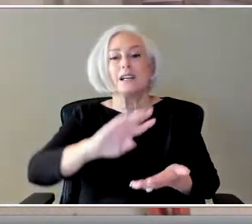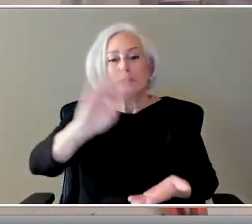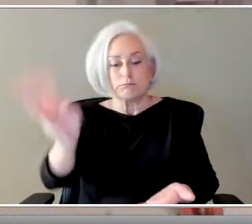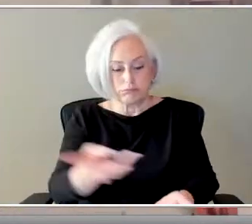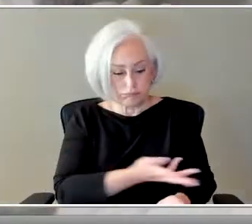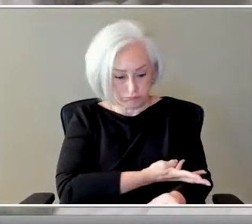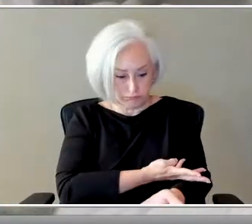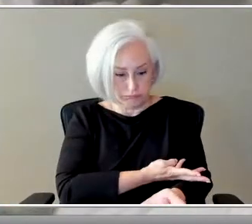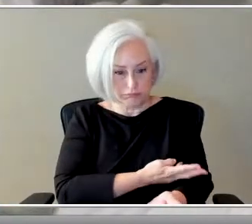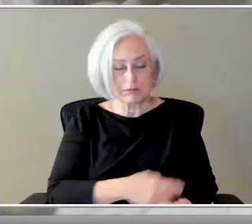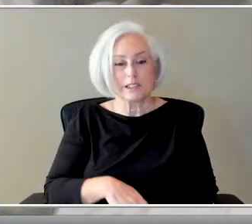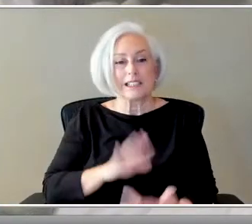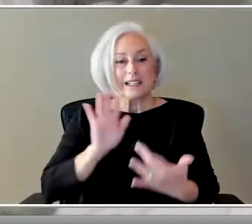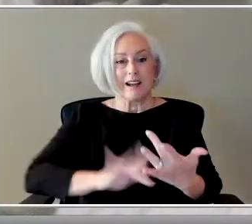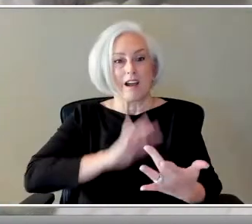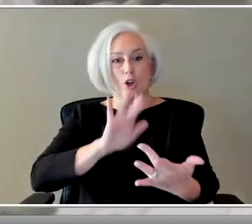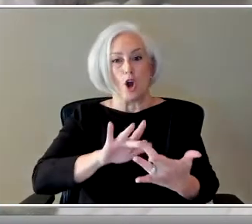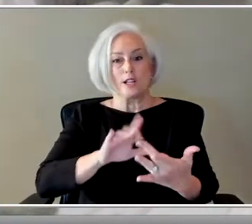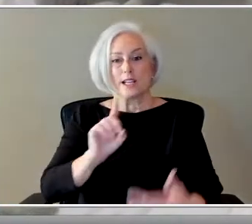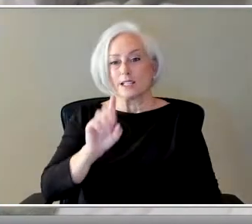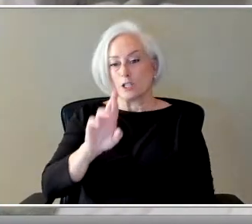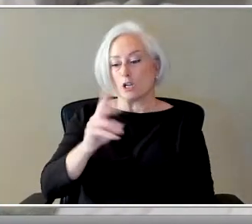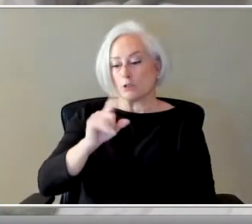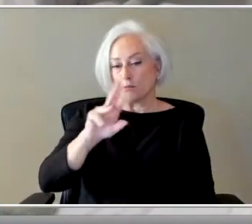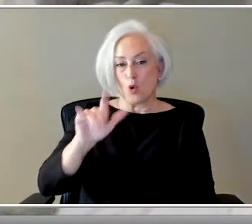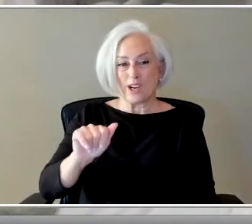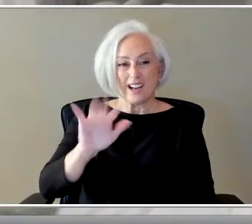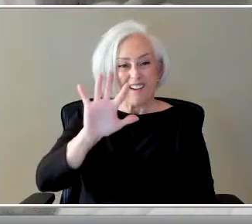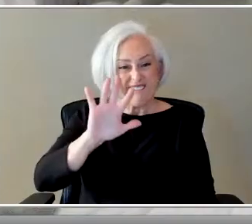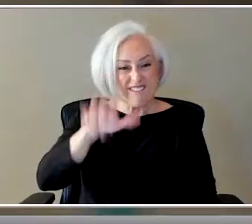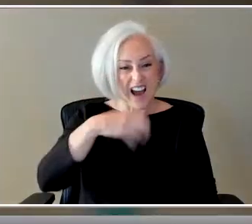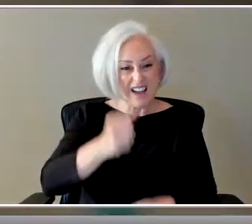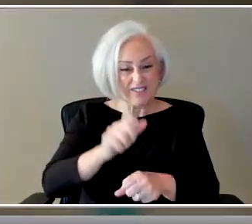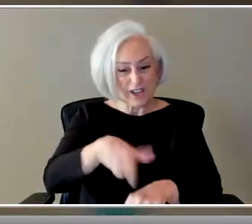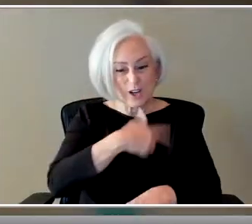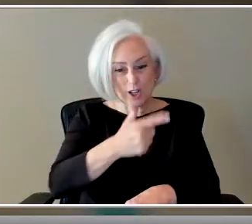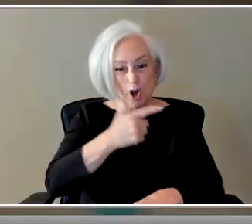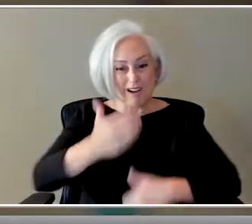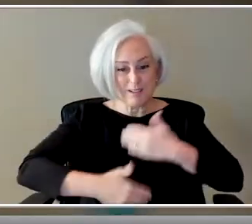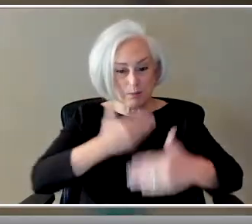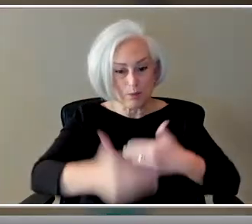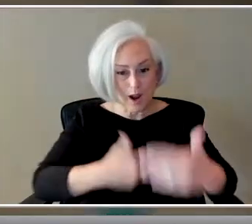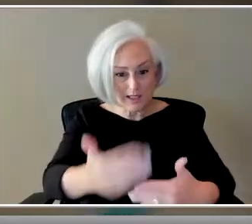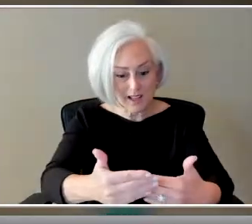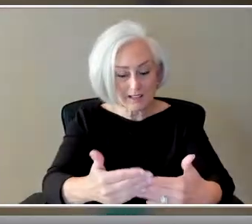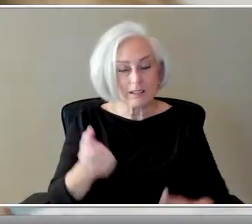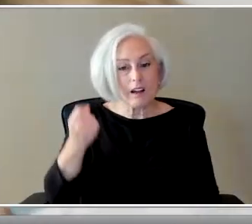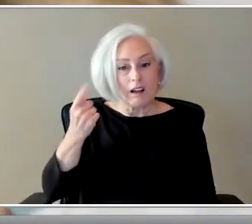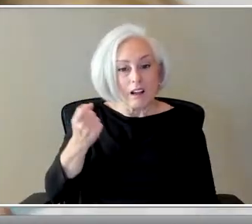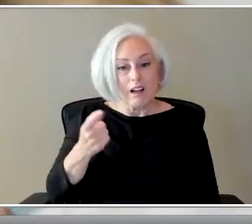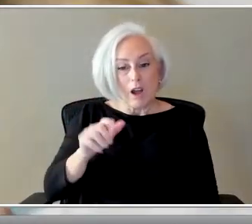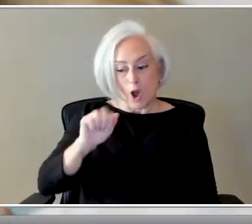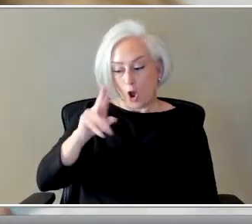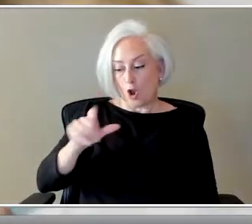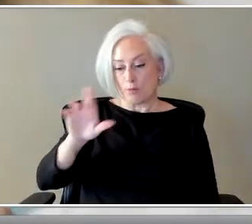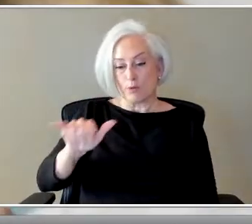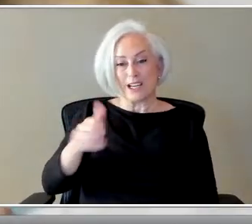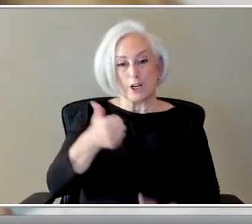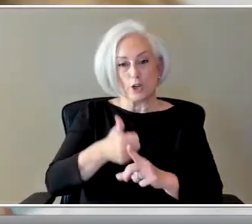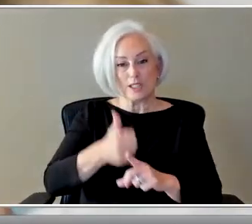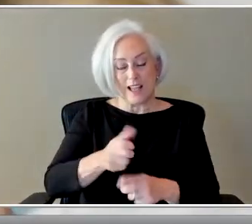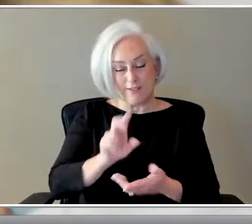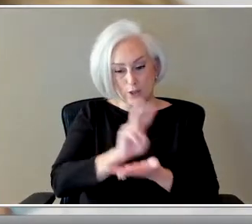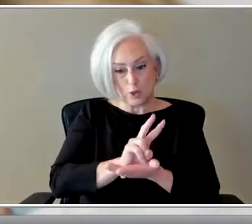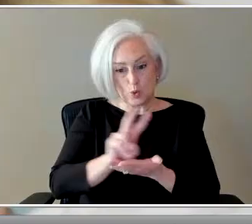a 5-year-long process, even though the signs were there beginning when Aubrey was just 2 weeks old. They just said it was